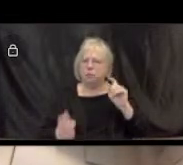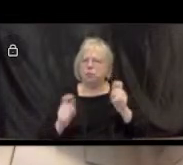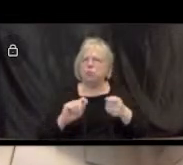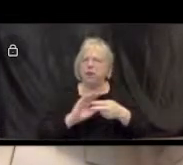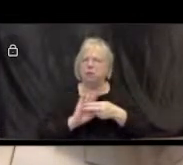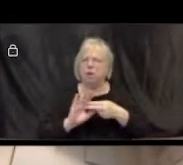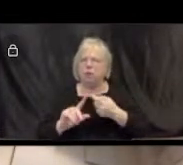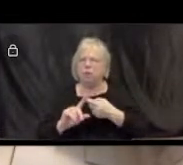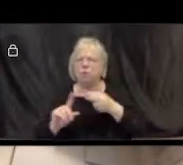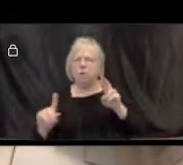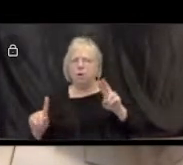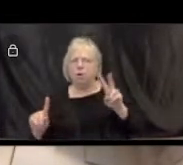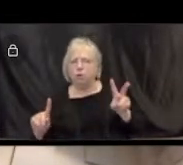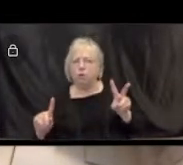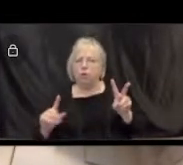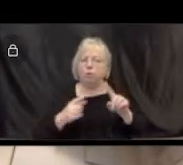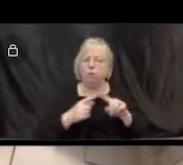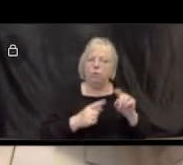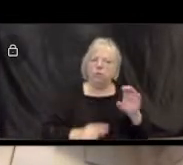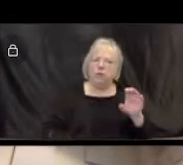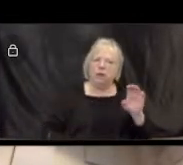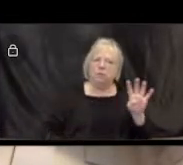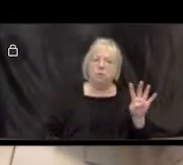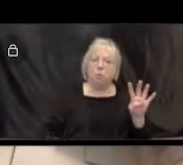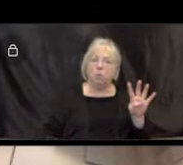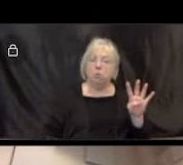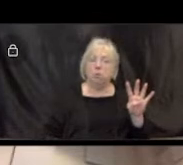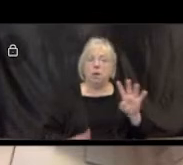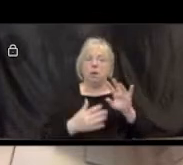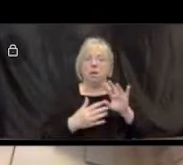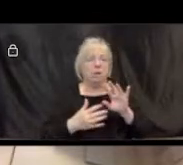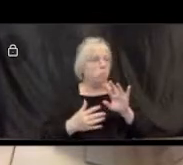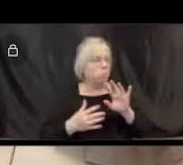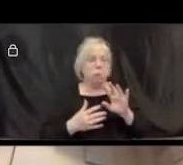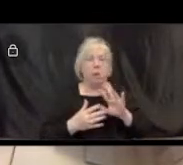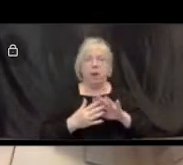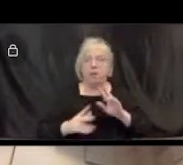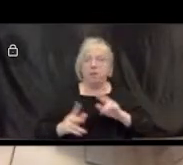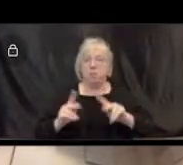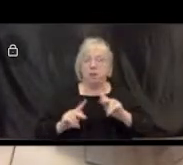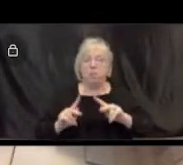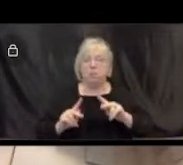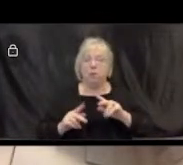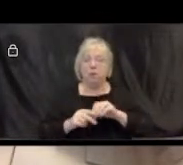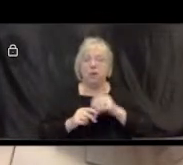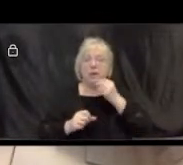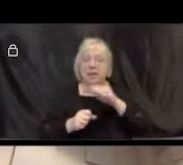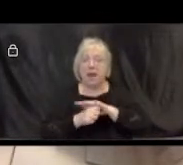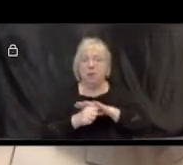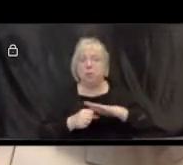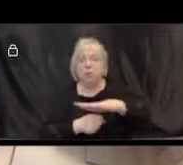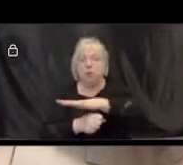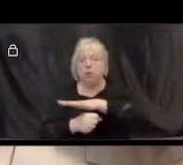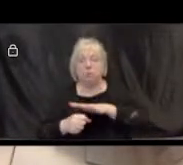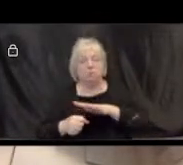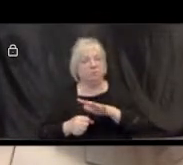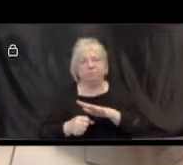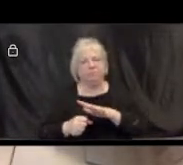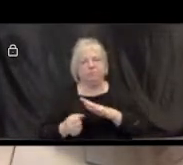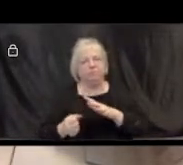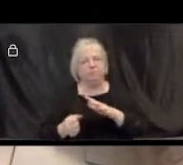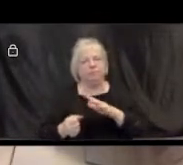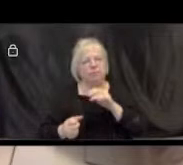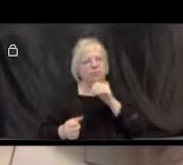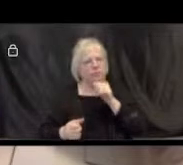an R2 to a C4, which the residents of this neighborhood does